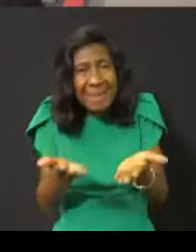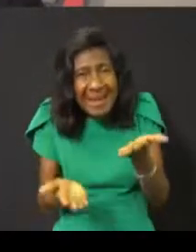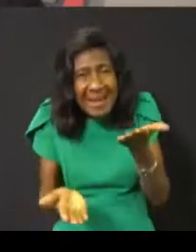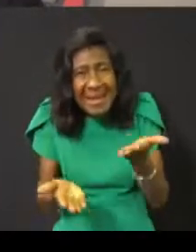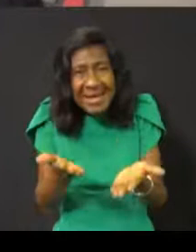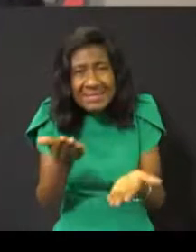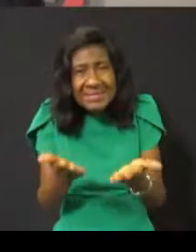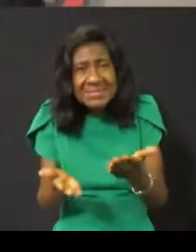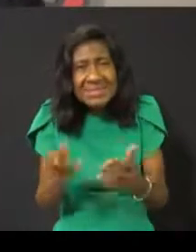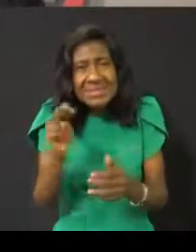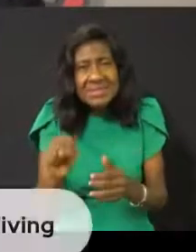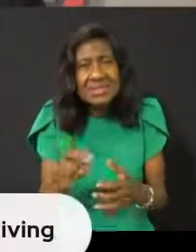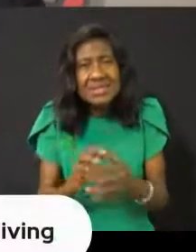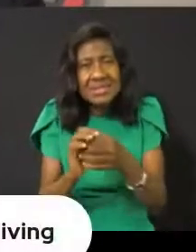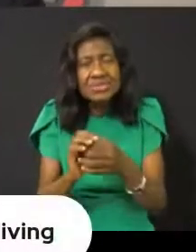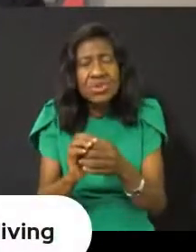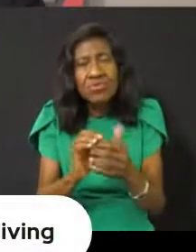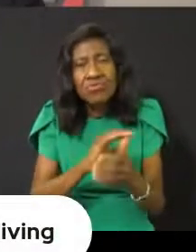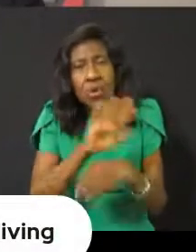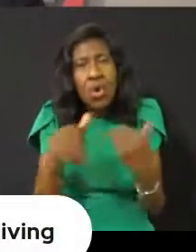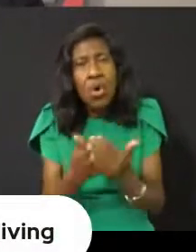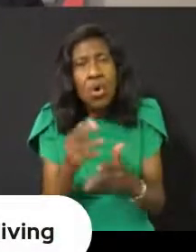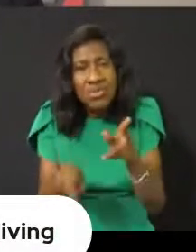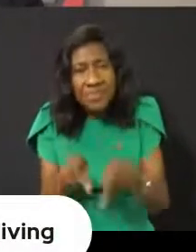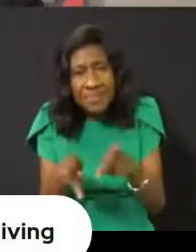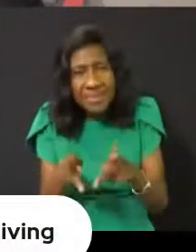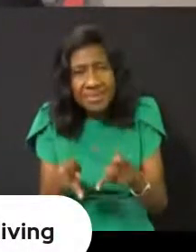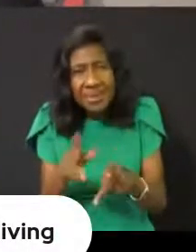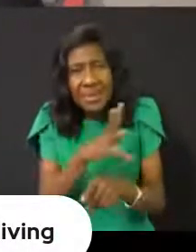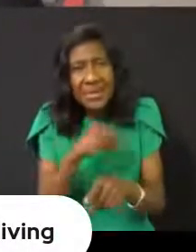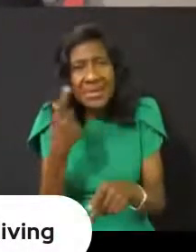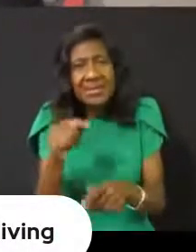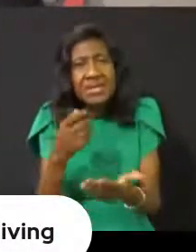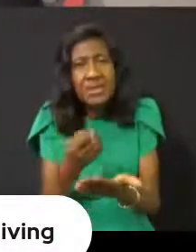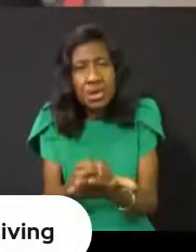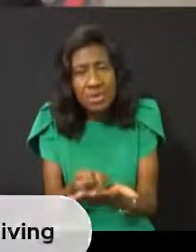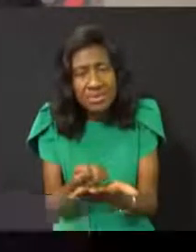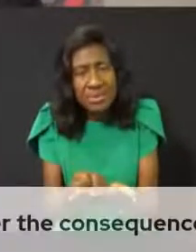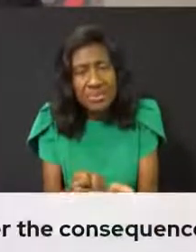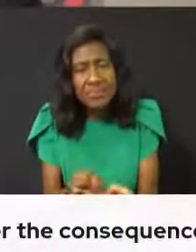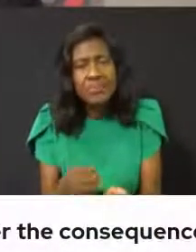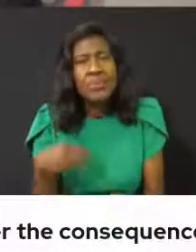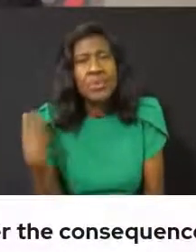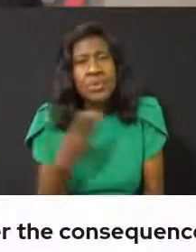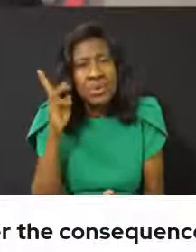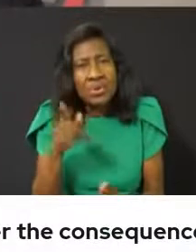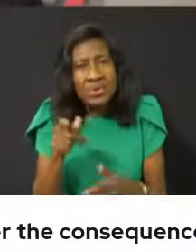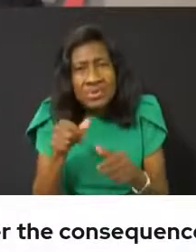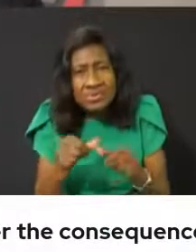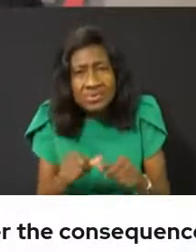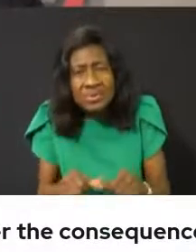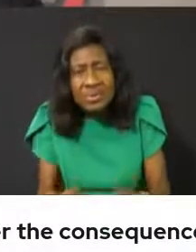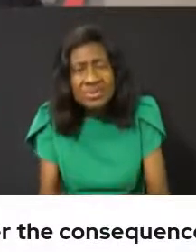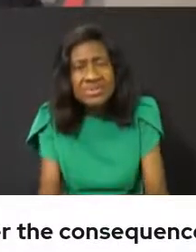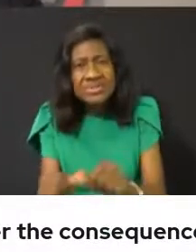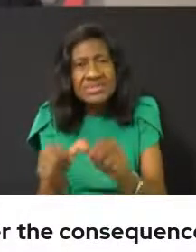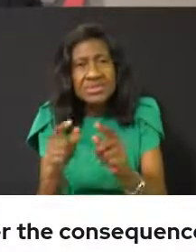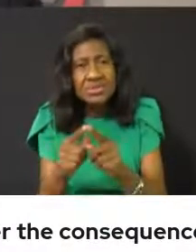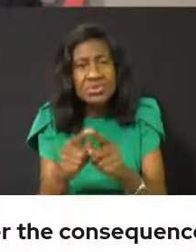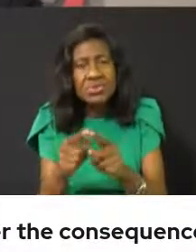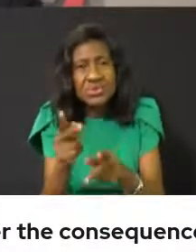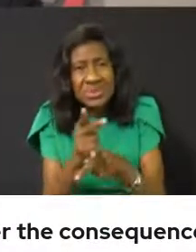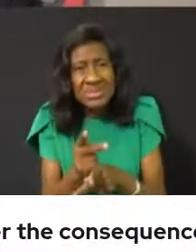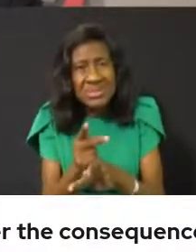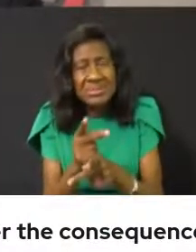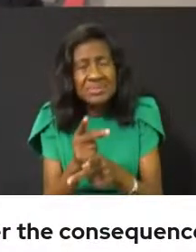economy. We must all take responsibility for ensuring the continued safety of the elderly